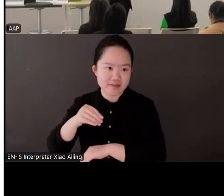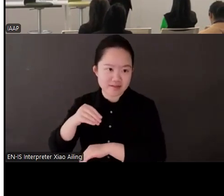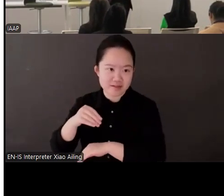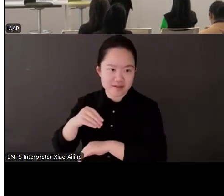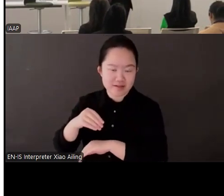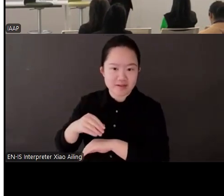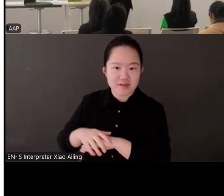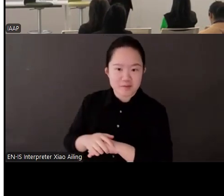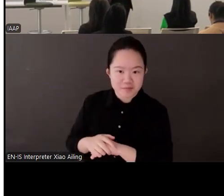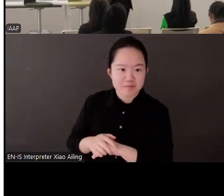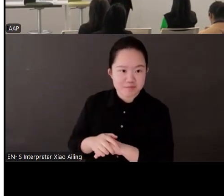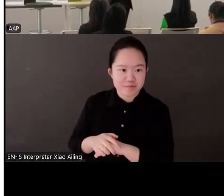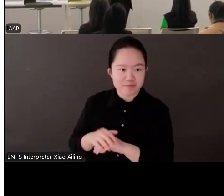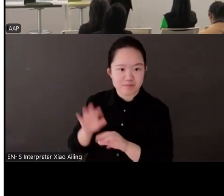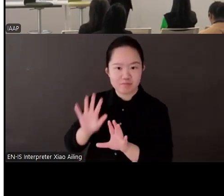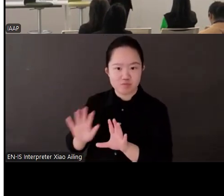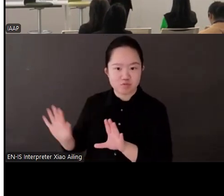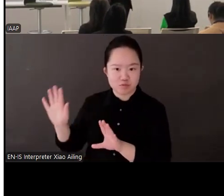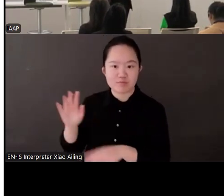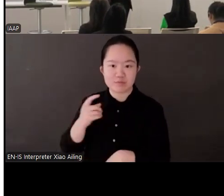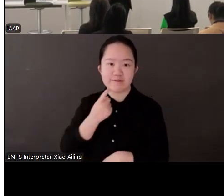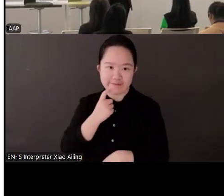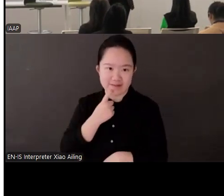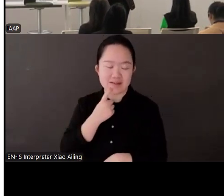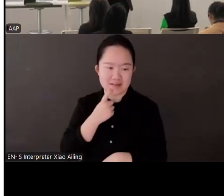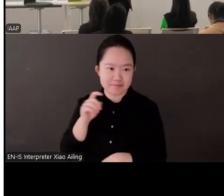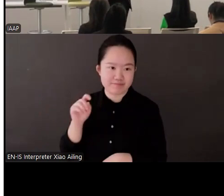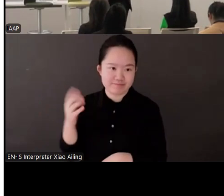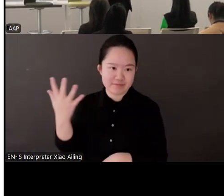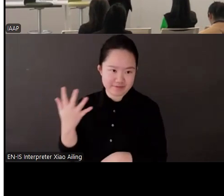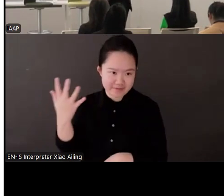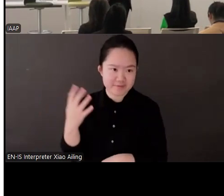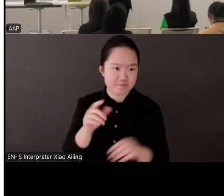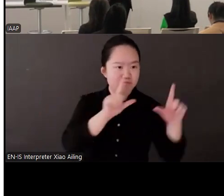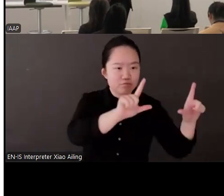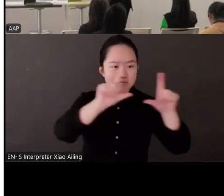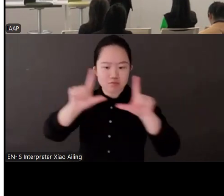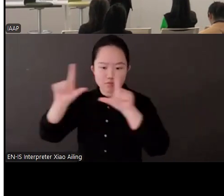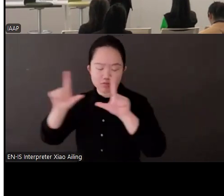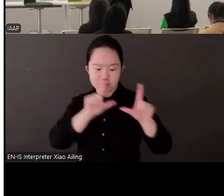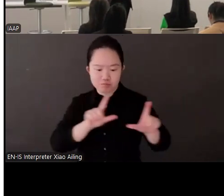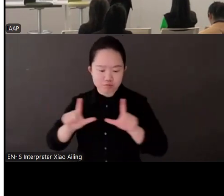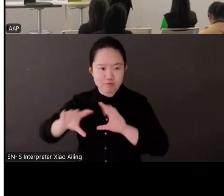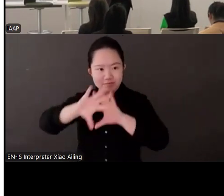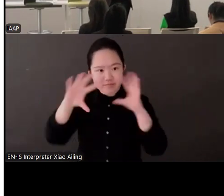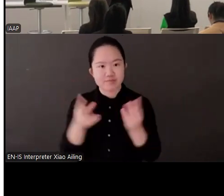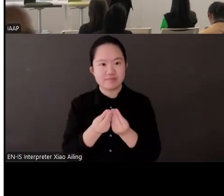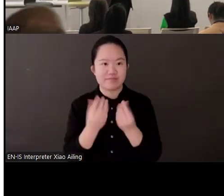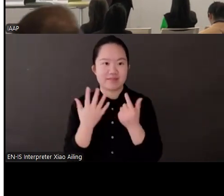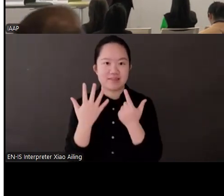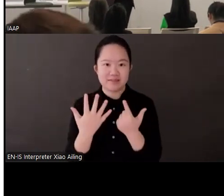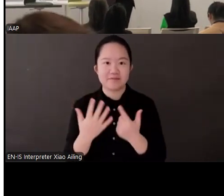And newly started is the IAAP French chapter, which is French-speaking chapter, and then they are about to start